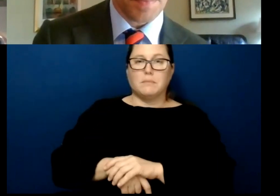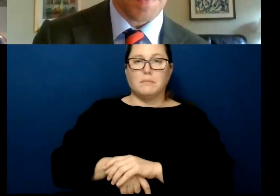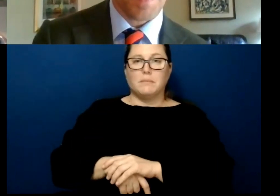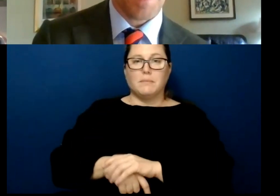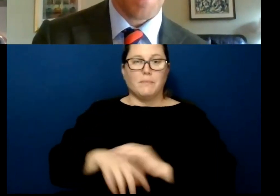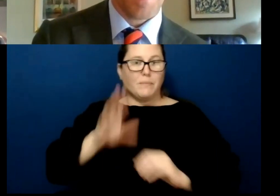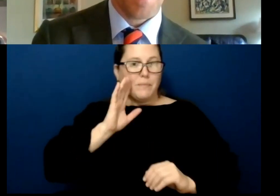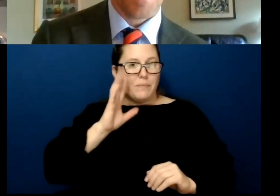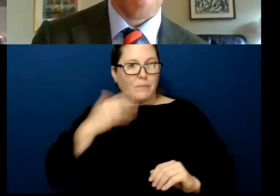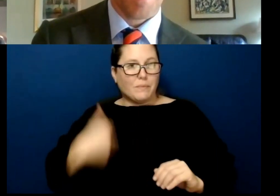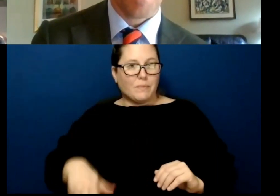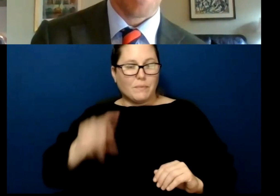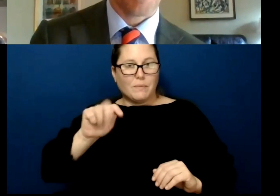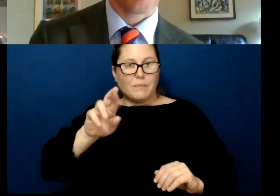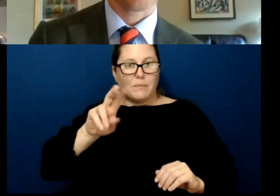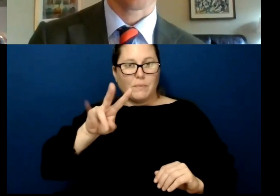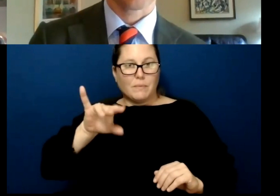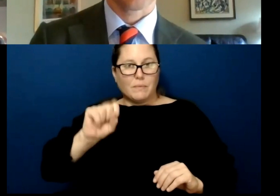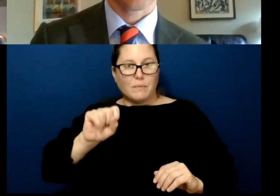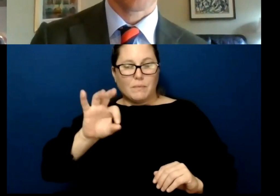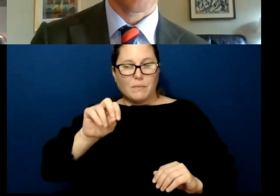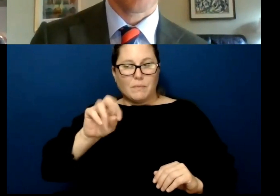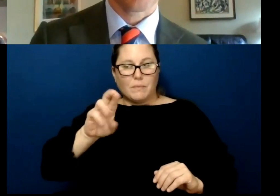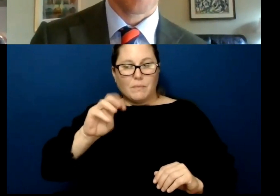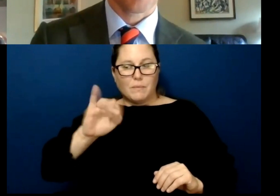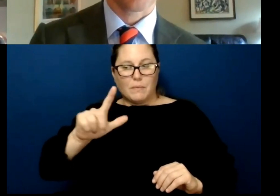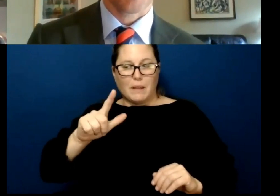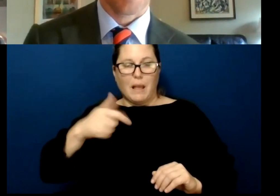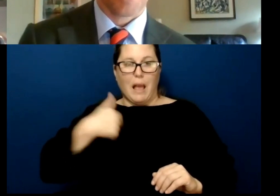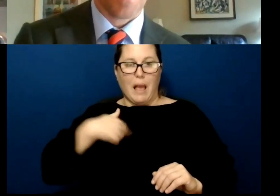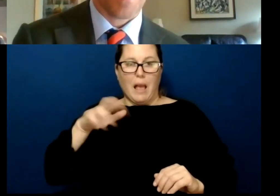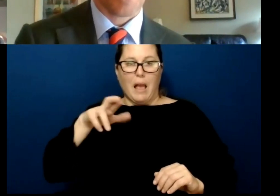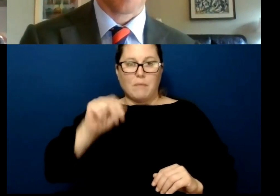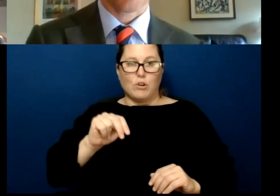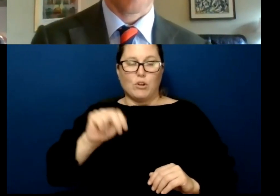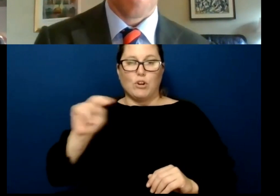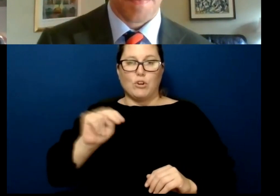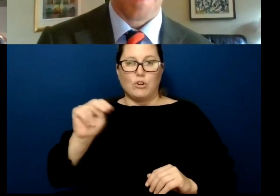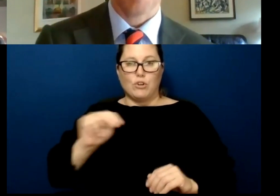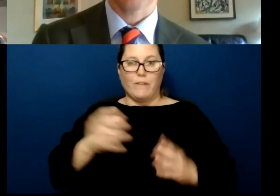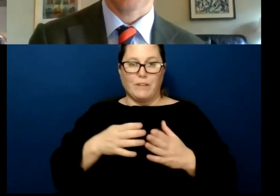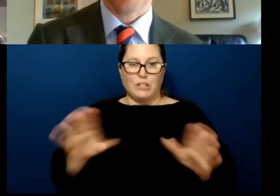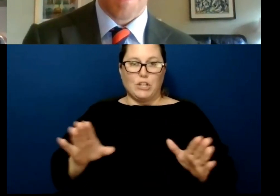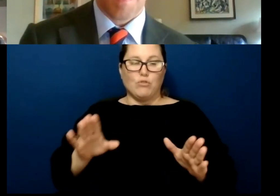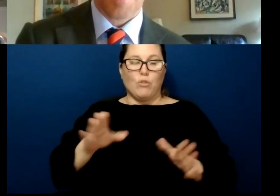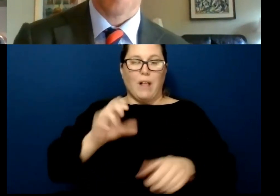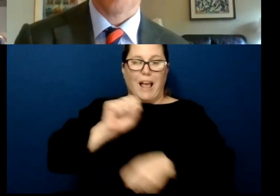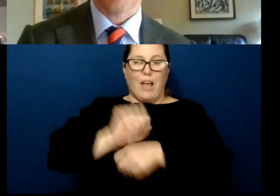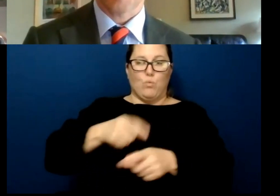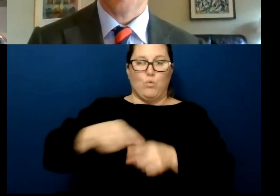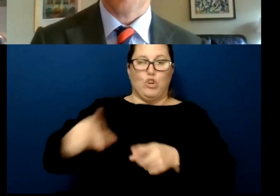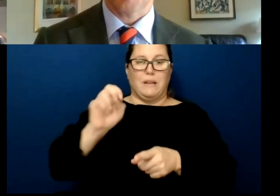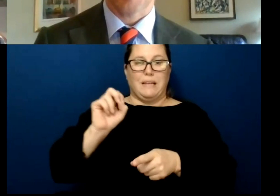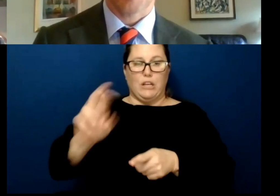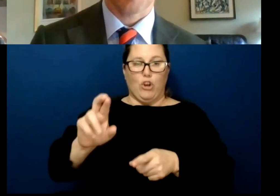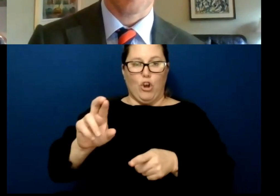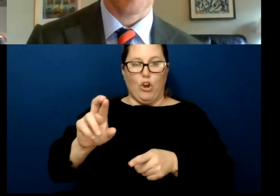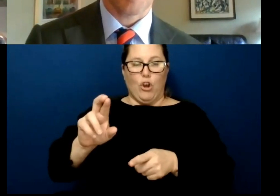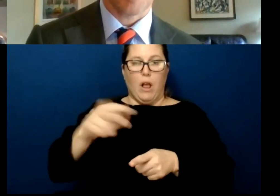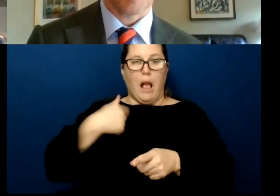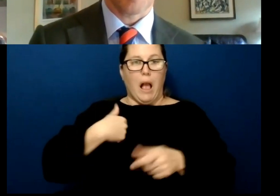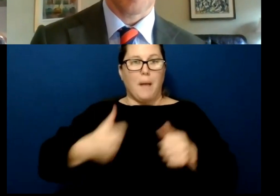Hello, my name is Travis Fermil. I'm a registered nurse at Norfolk General in the emergency department. I'm one of the charge nurses